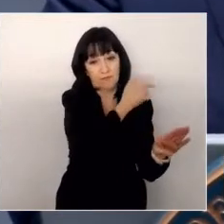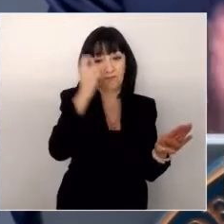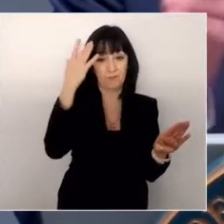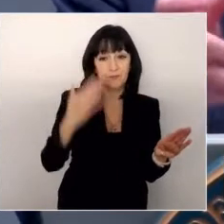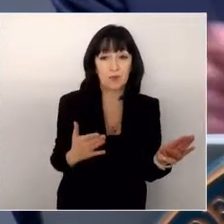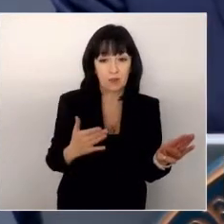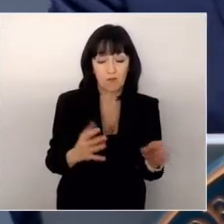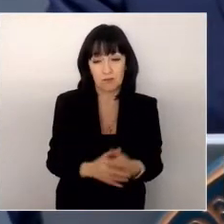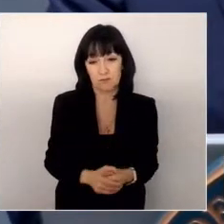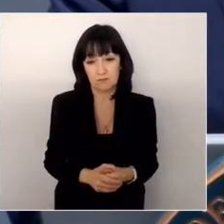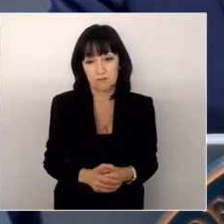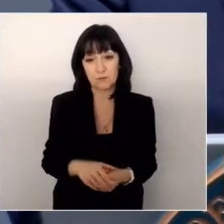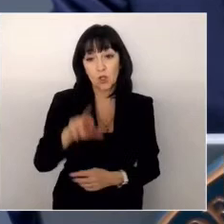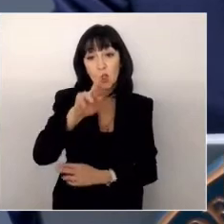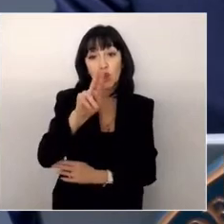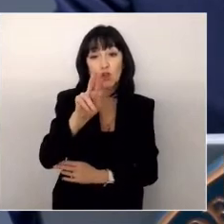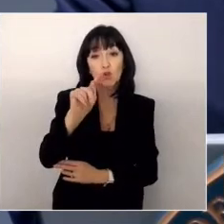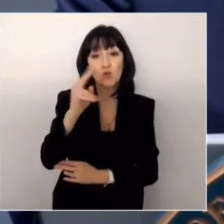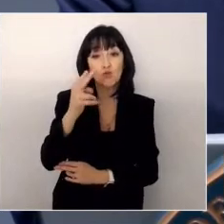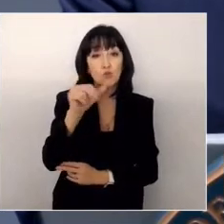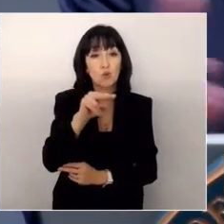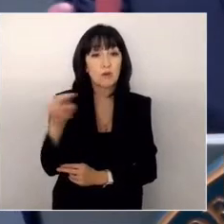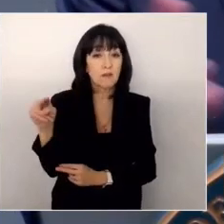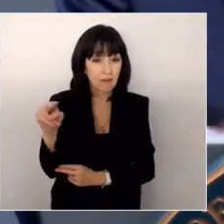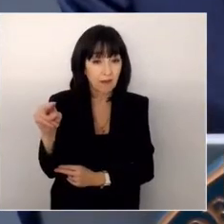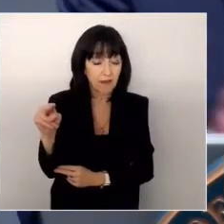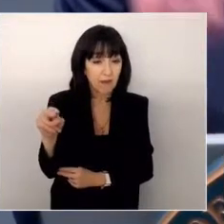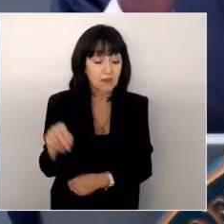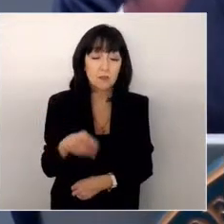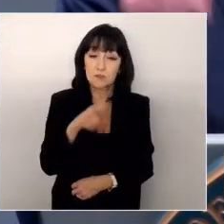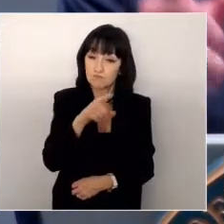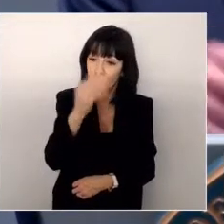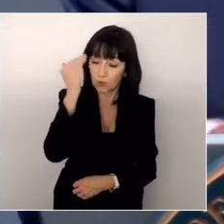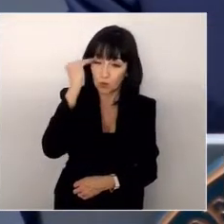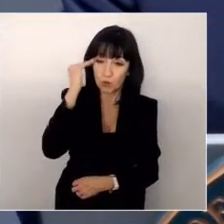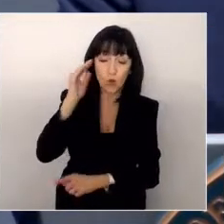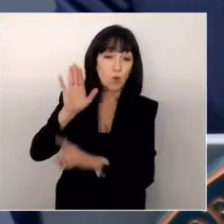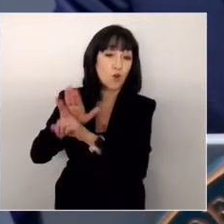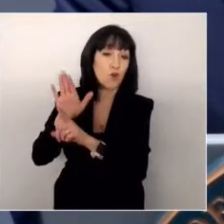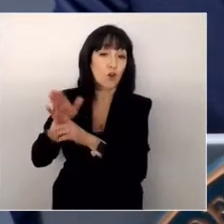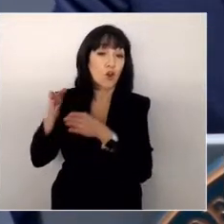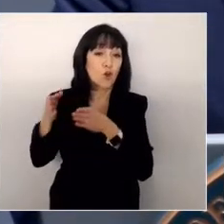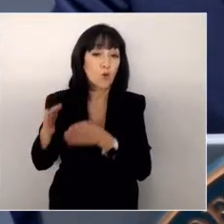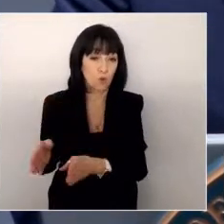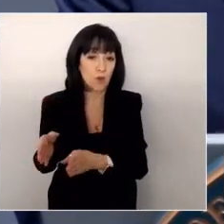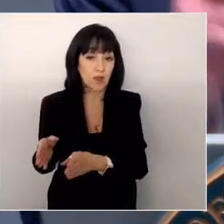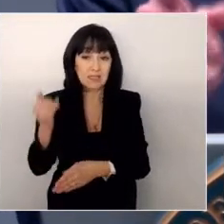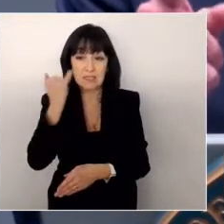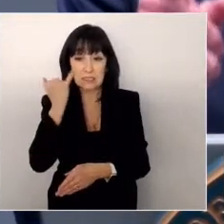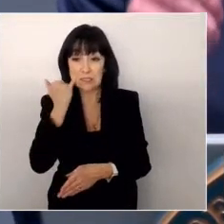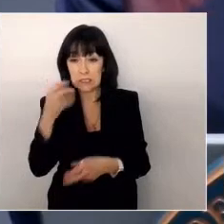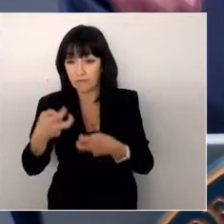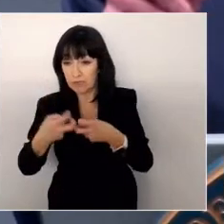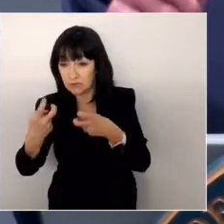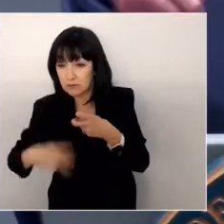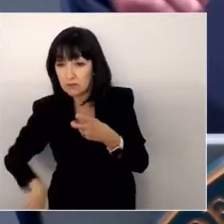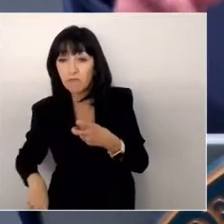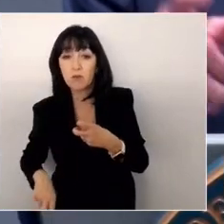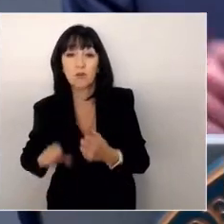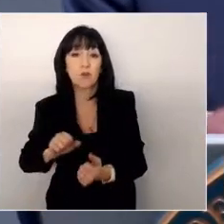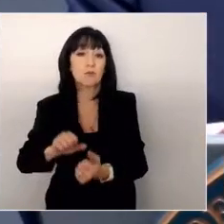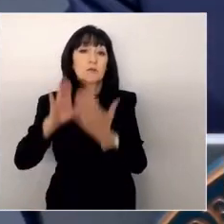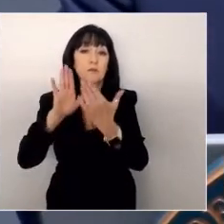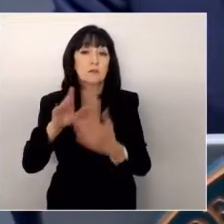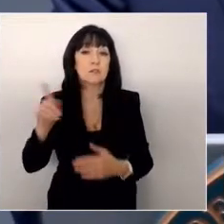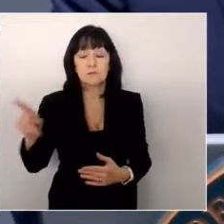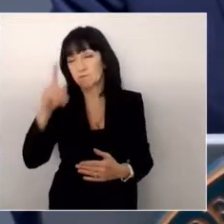was when she was faced with a political issue or a policy choice, she always approached it through the lens of how it will